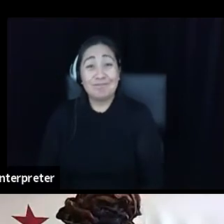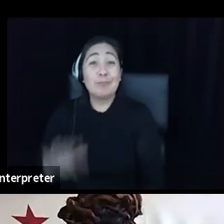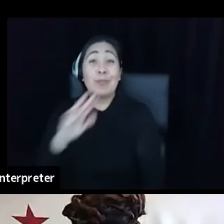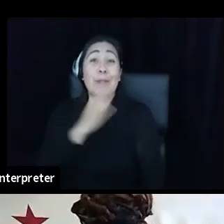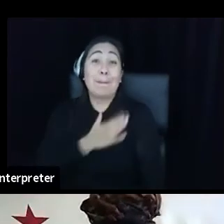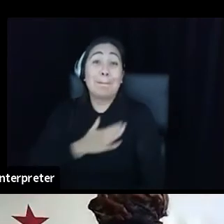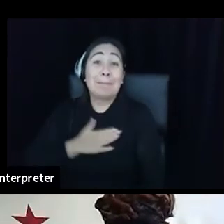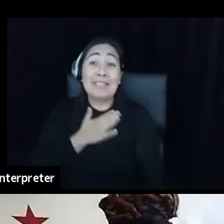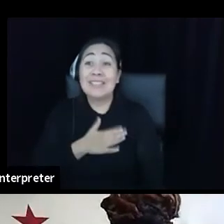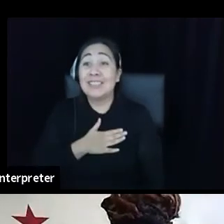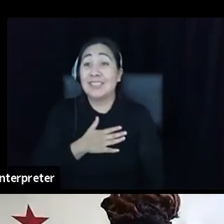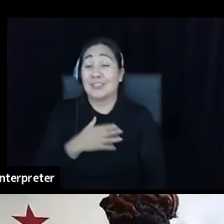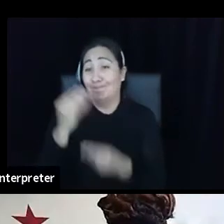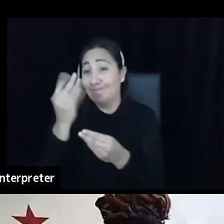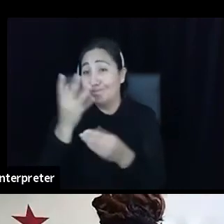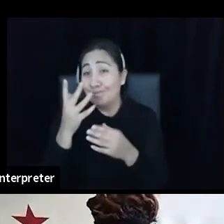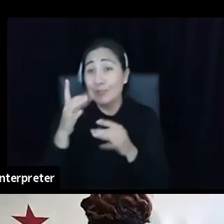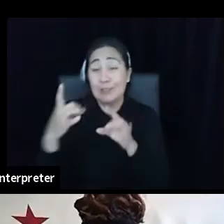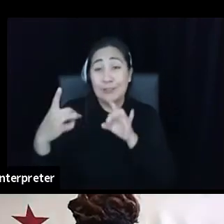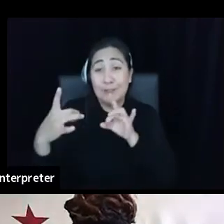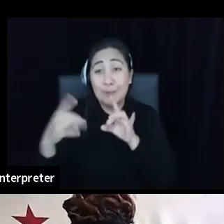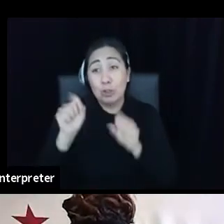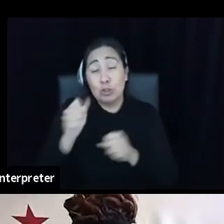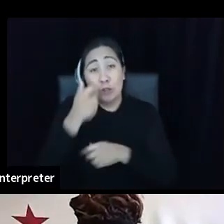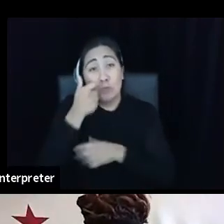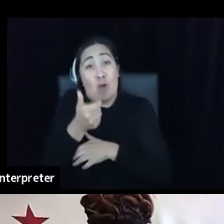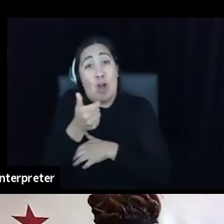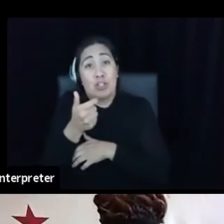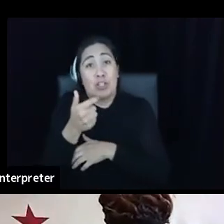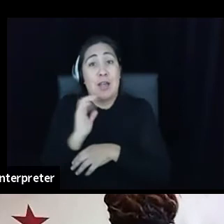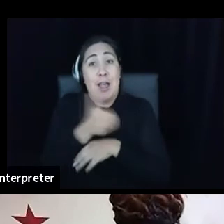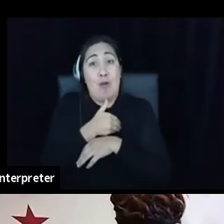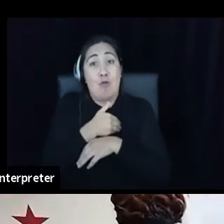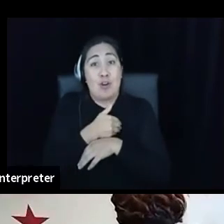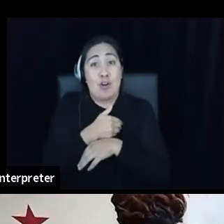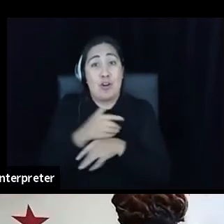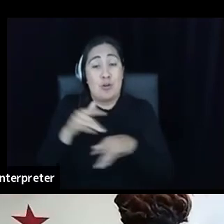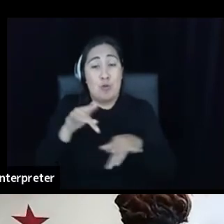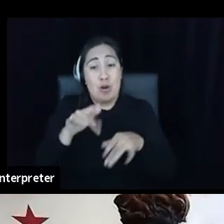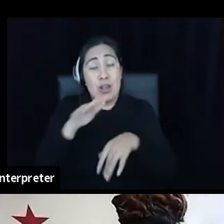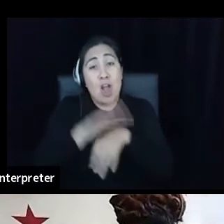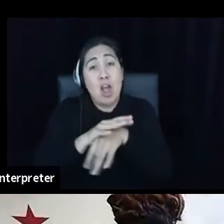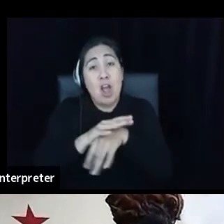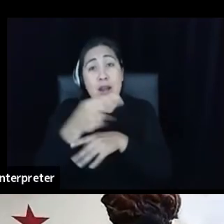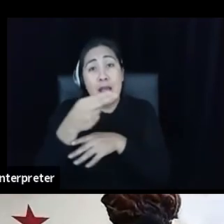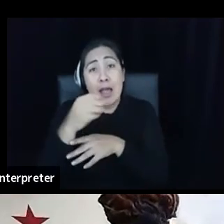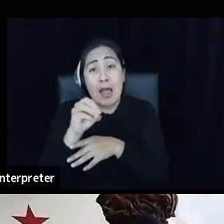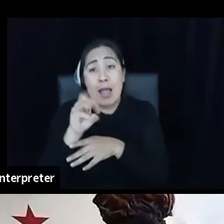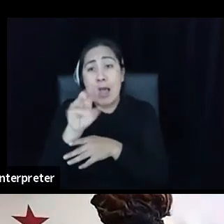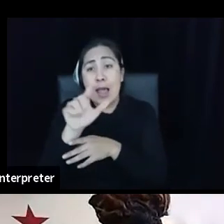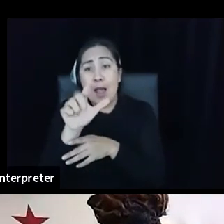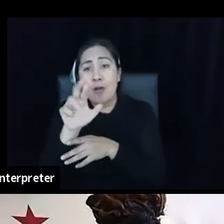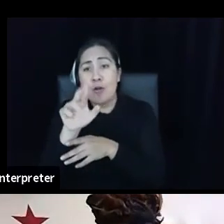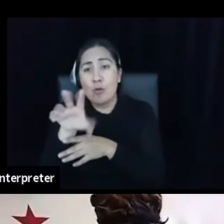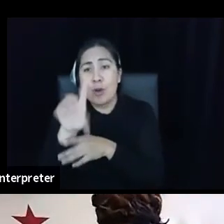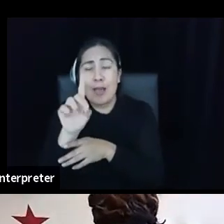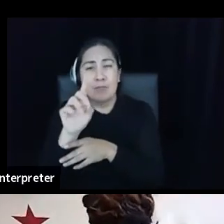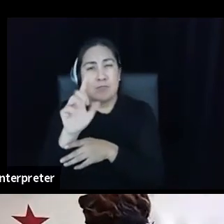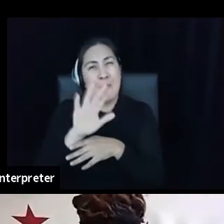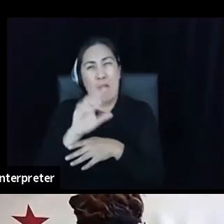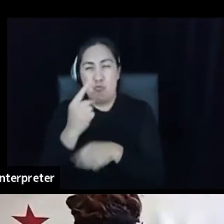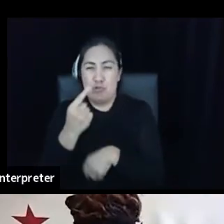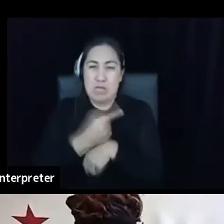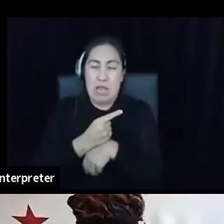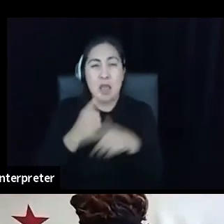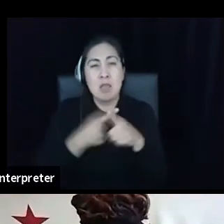us feedback, and you can watch the recording of this panel on HowlRound.com within about a day, and you can see the transcript